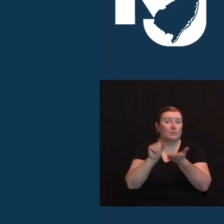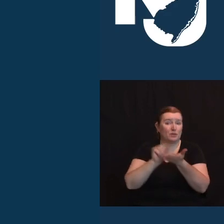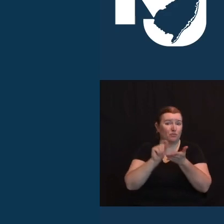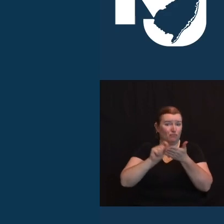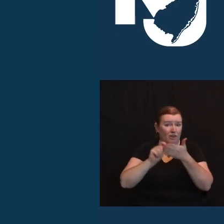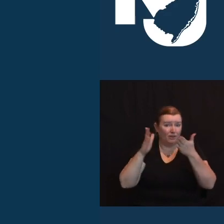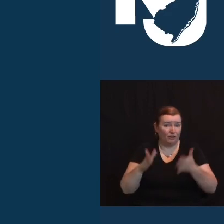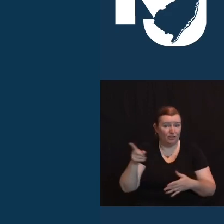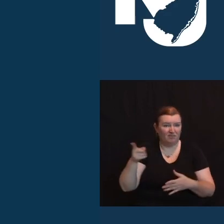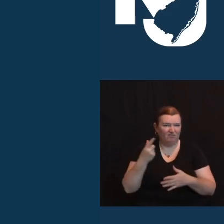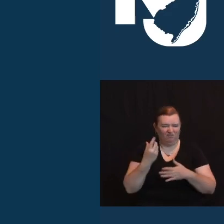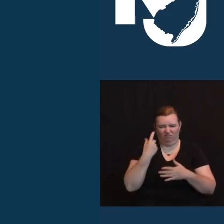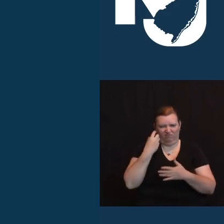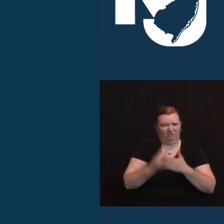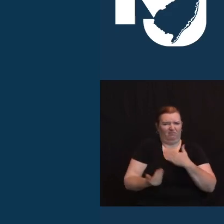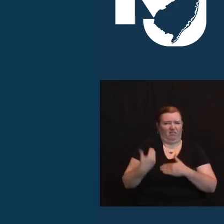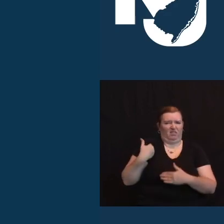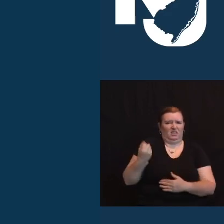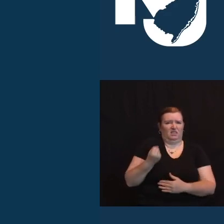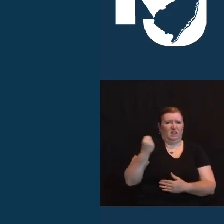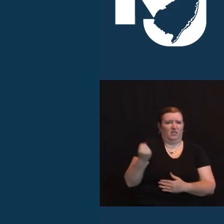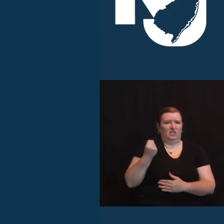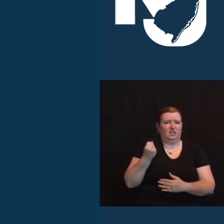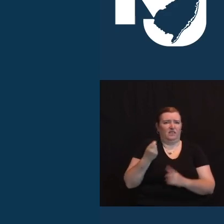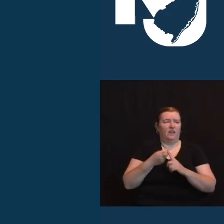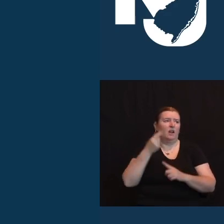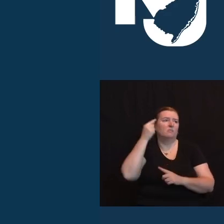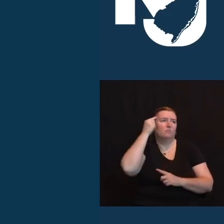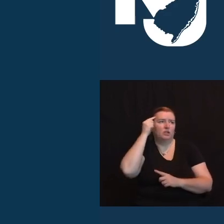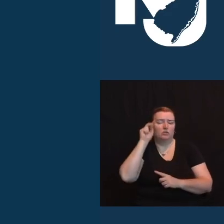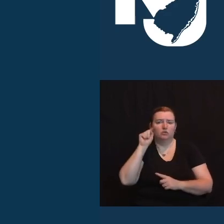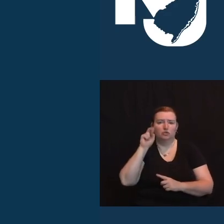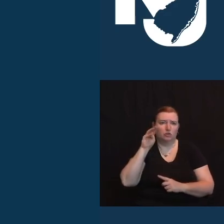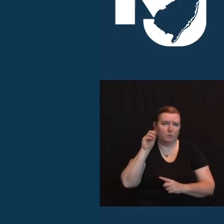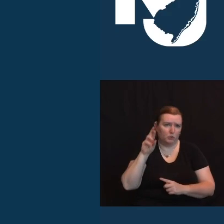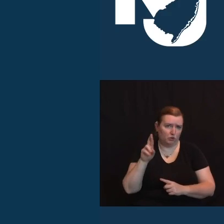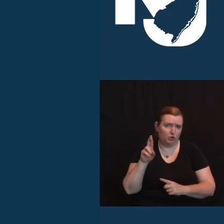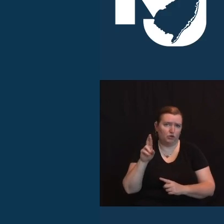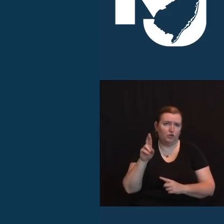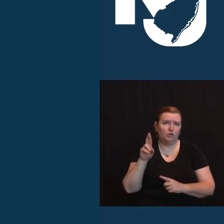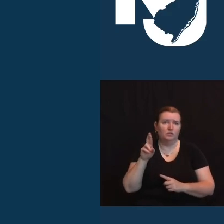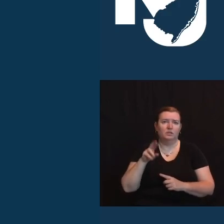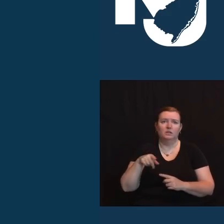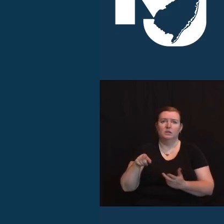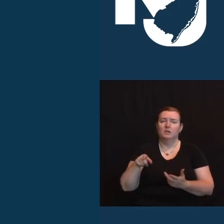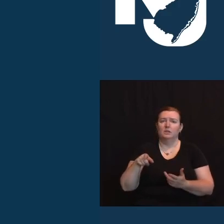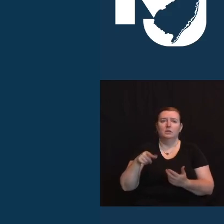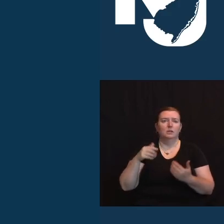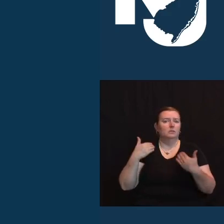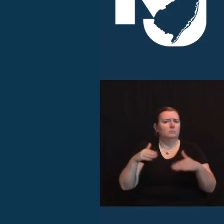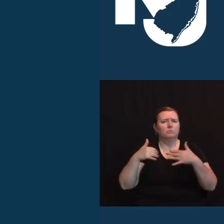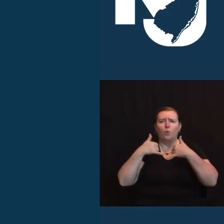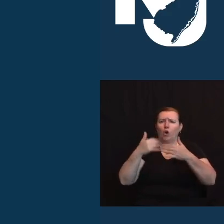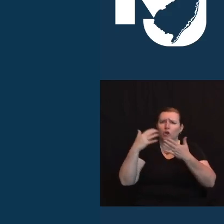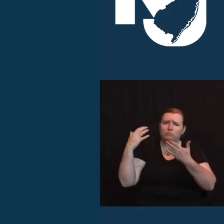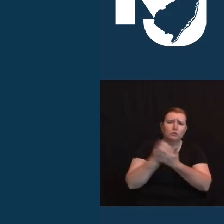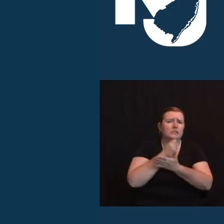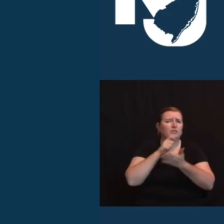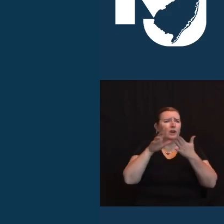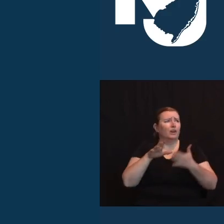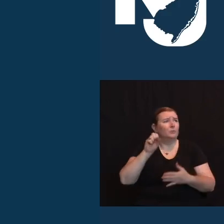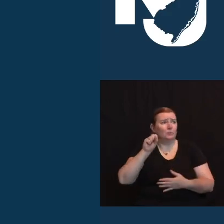on Saturday due to complications from a brain tumor. For 42 years, she was an award-winning investigative journalist and court reporter